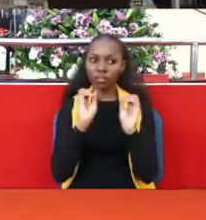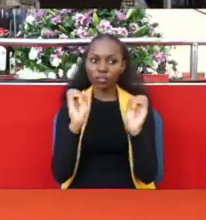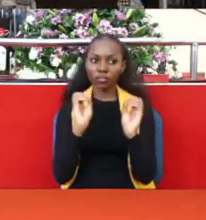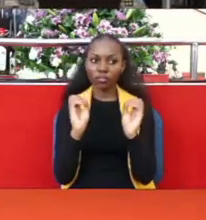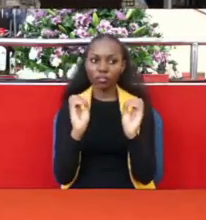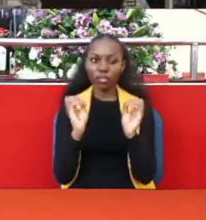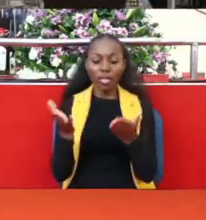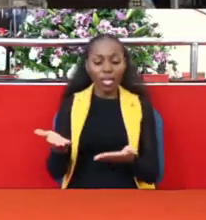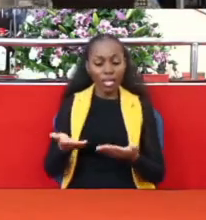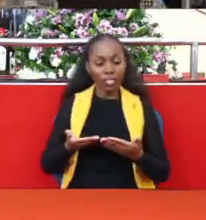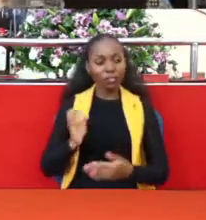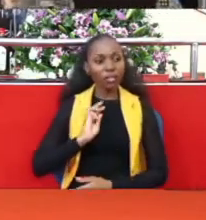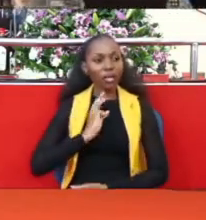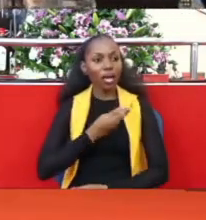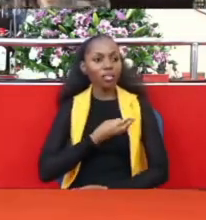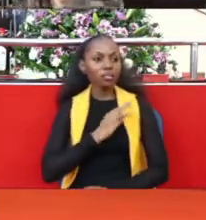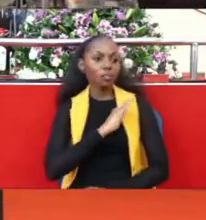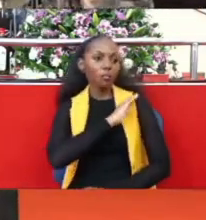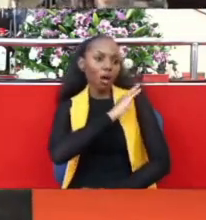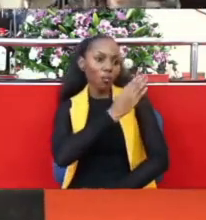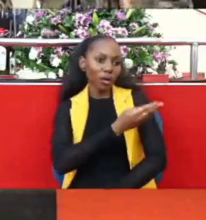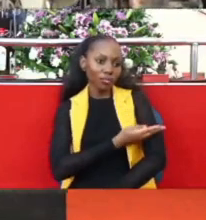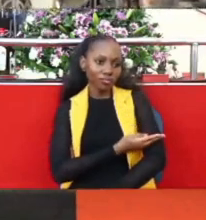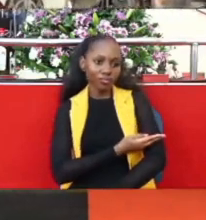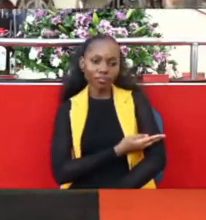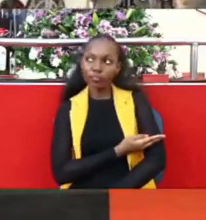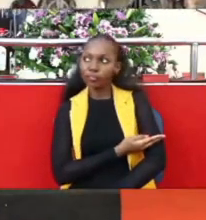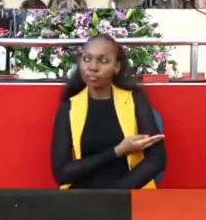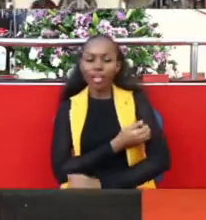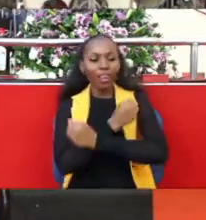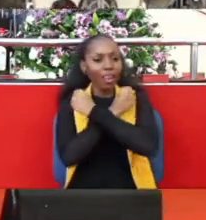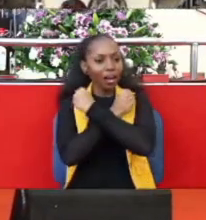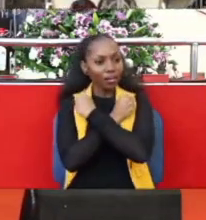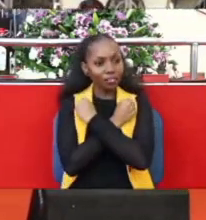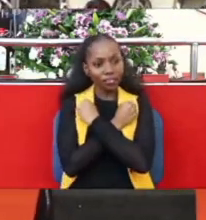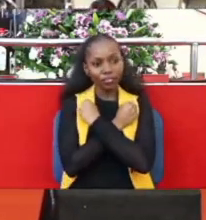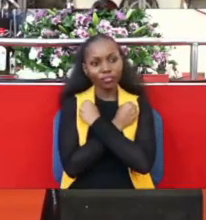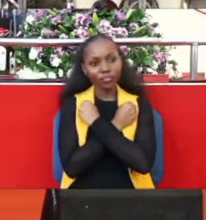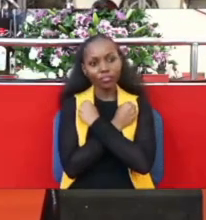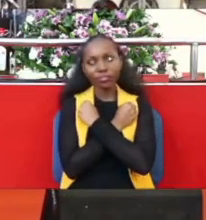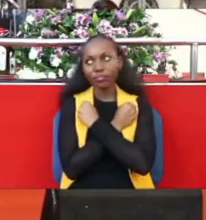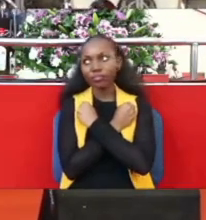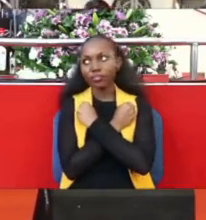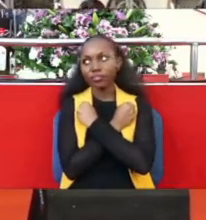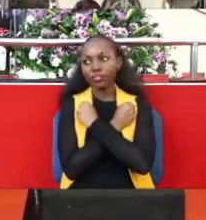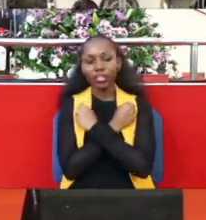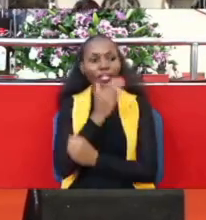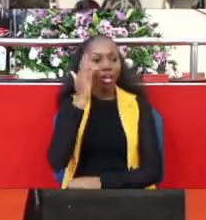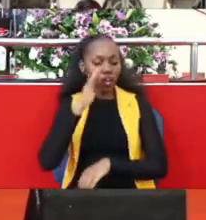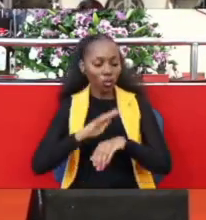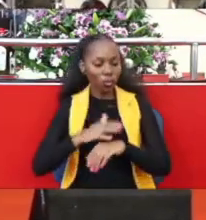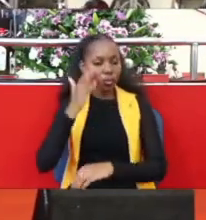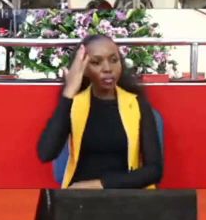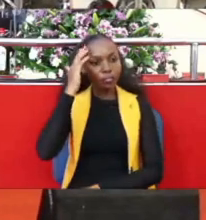the spirit of power, of love, and of a sound mind.